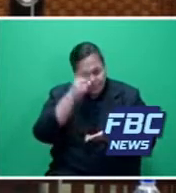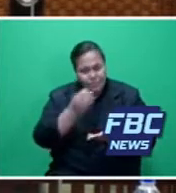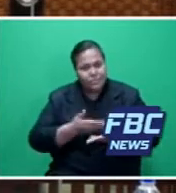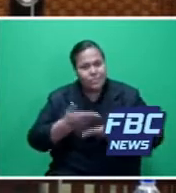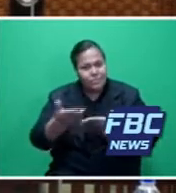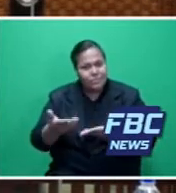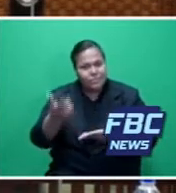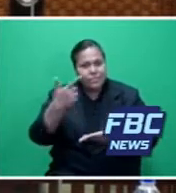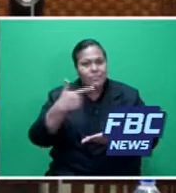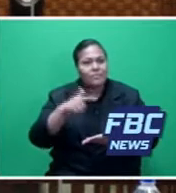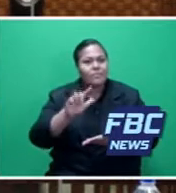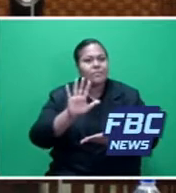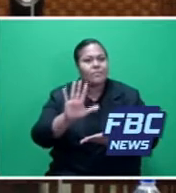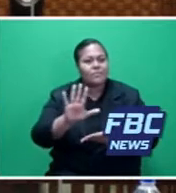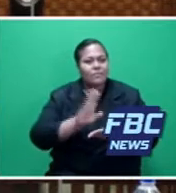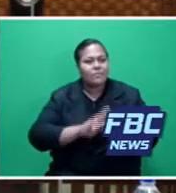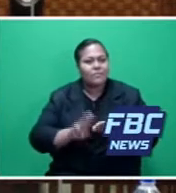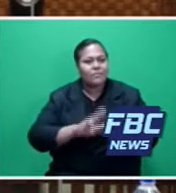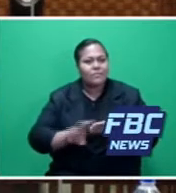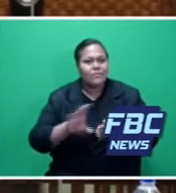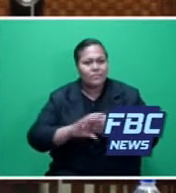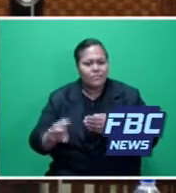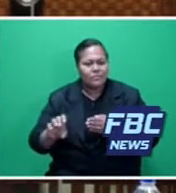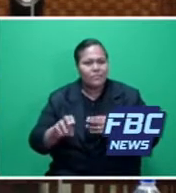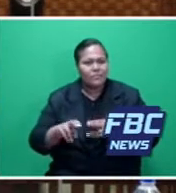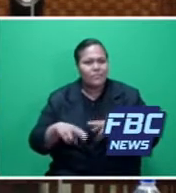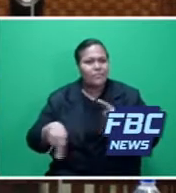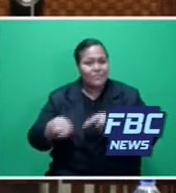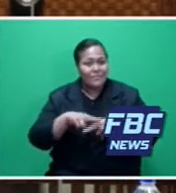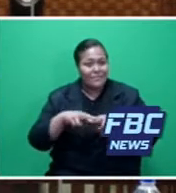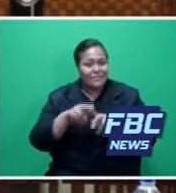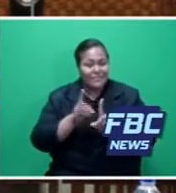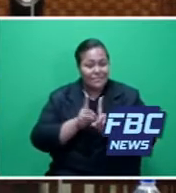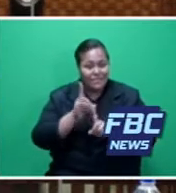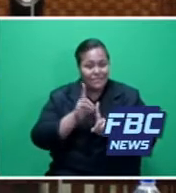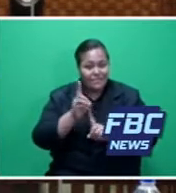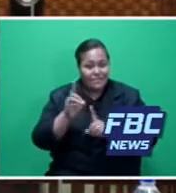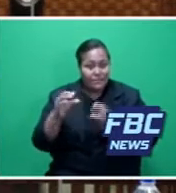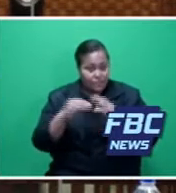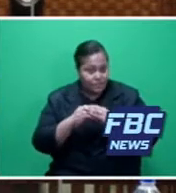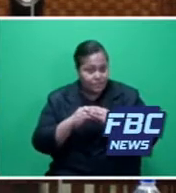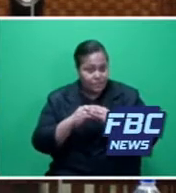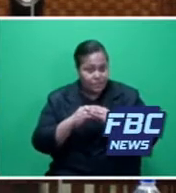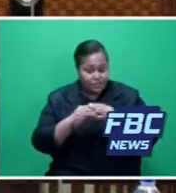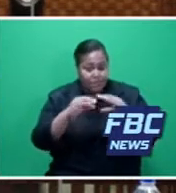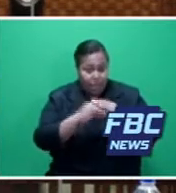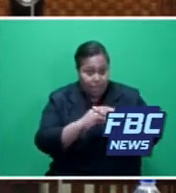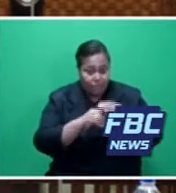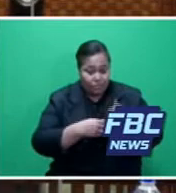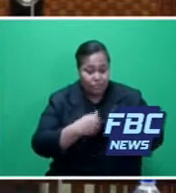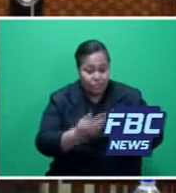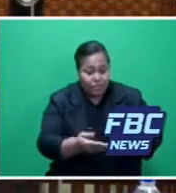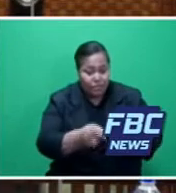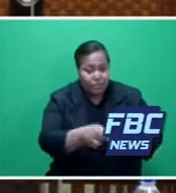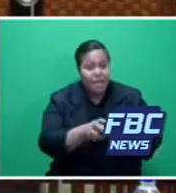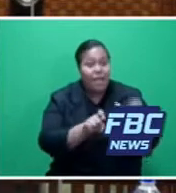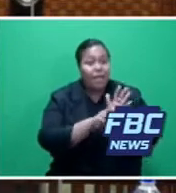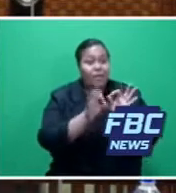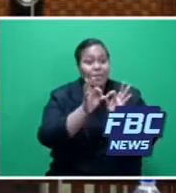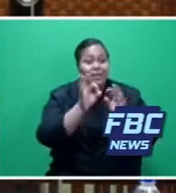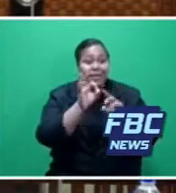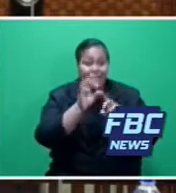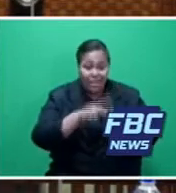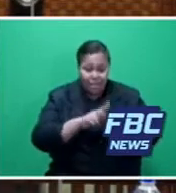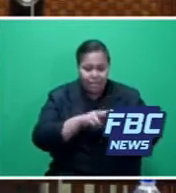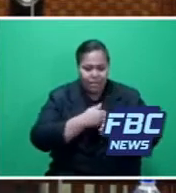$75 million to the Fiji Development Bank, which will then on-lend to Fiji Airways, because RBF cannot do direct lending, at a